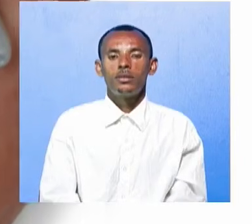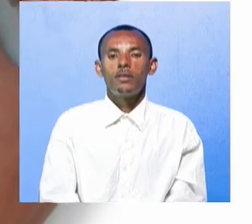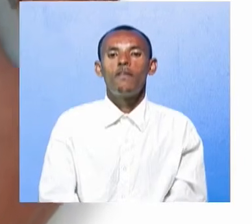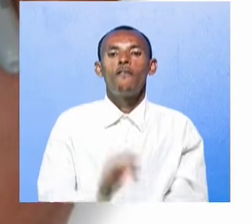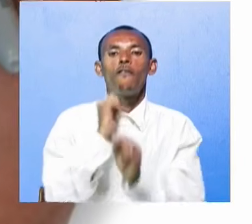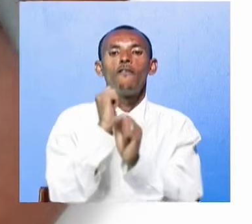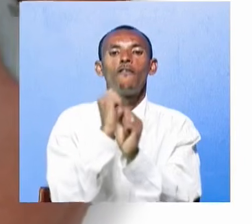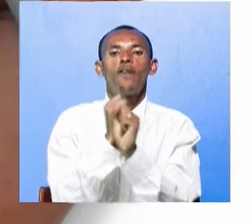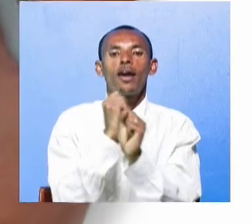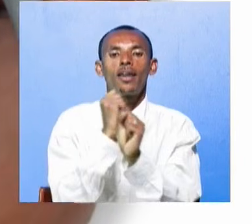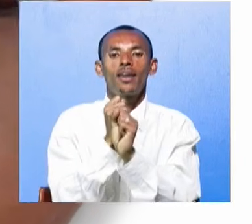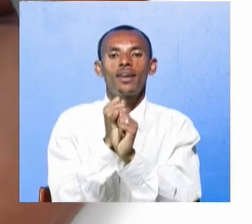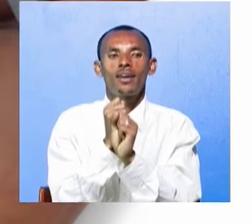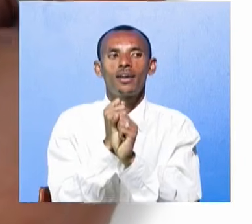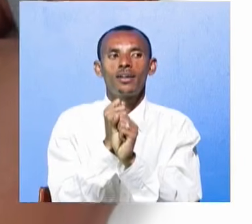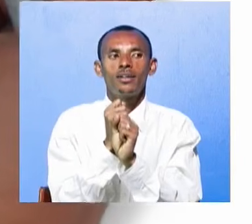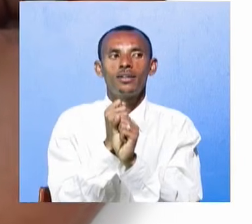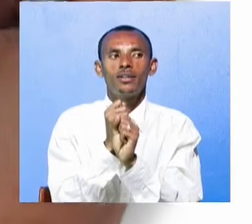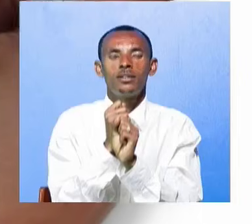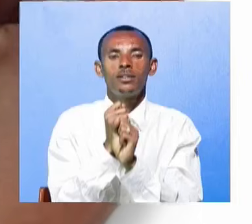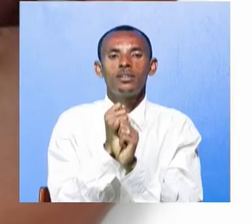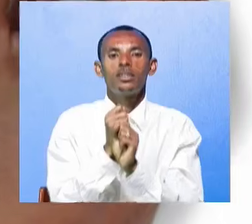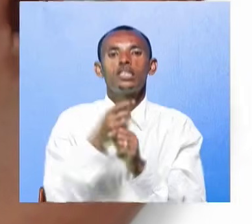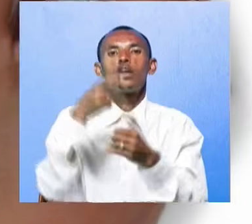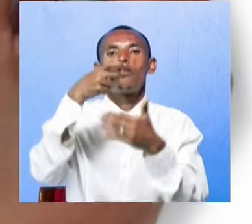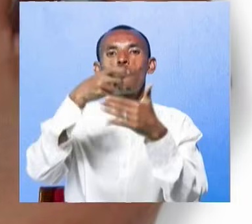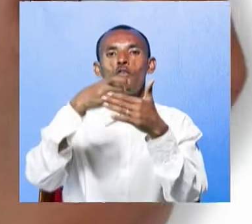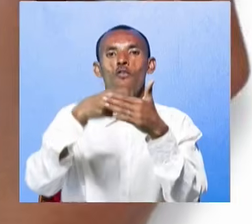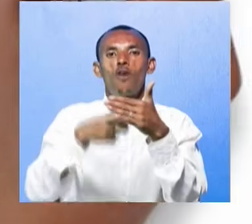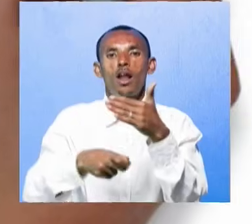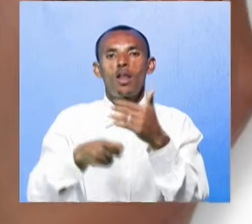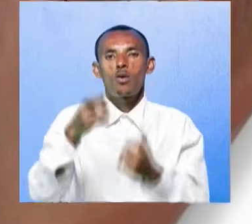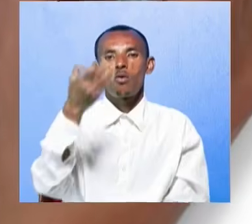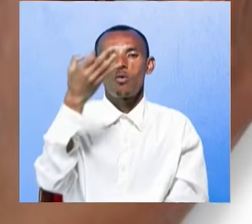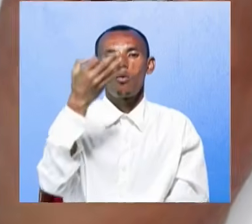find the value of